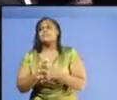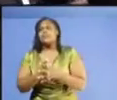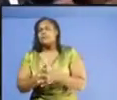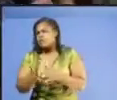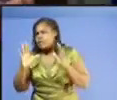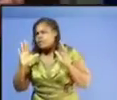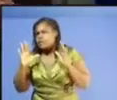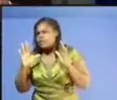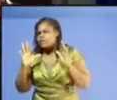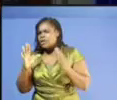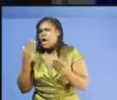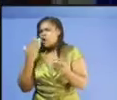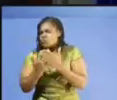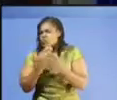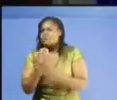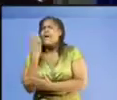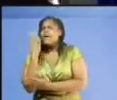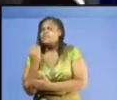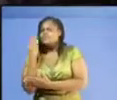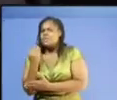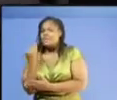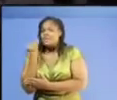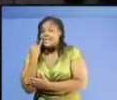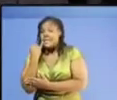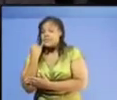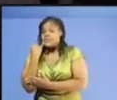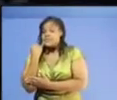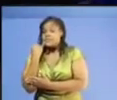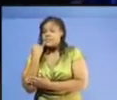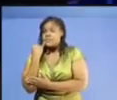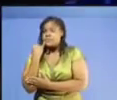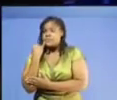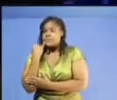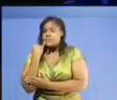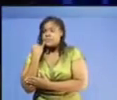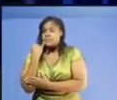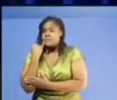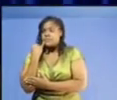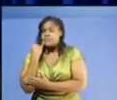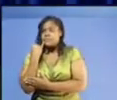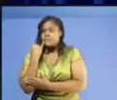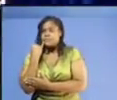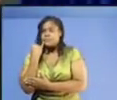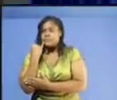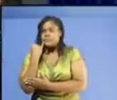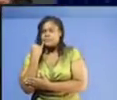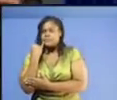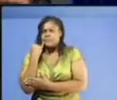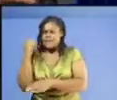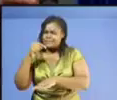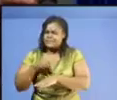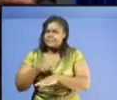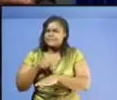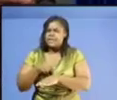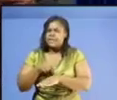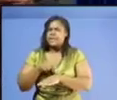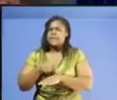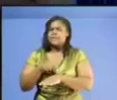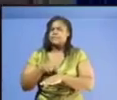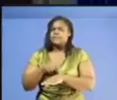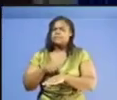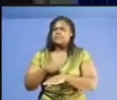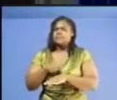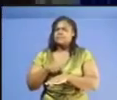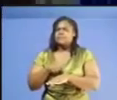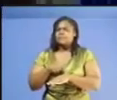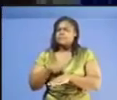it be a wonderful thing if when you get to that last moment, that